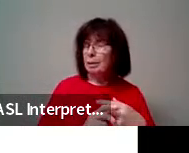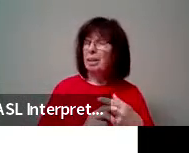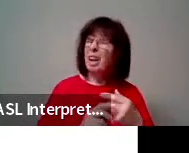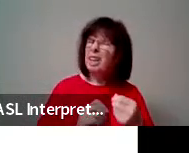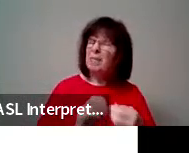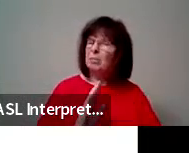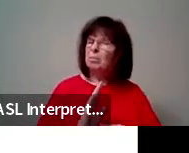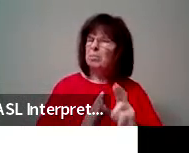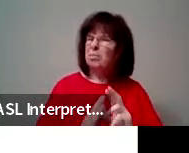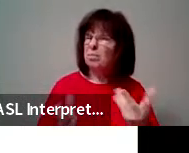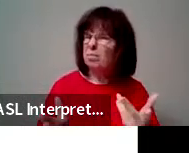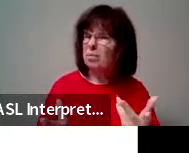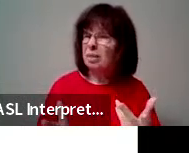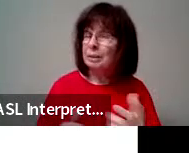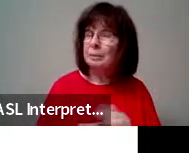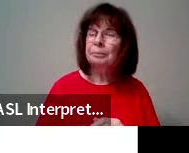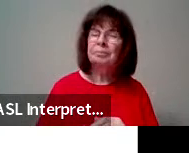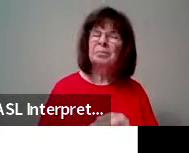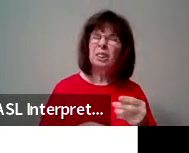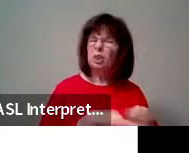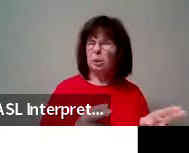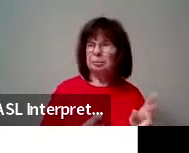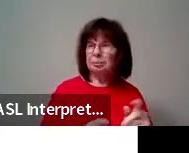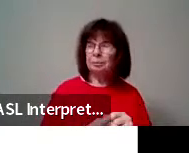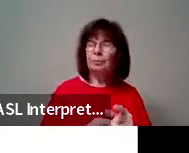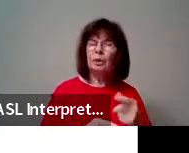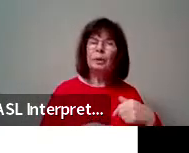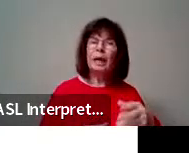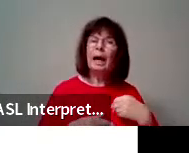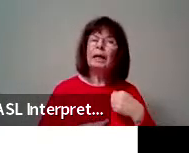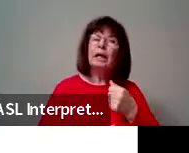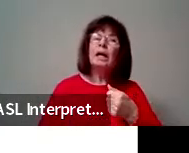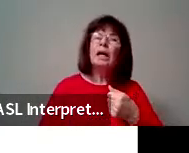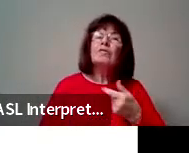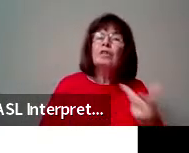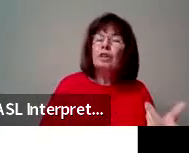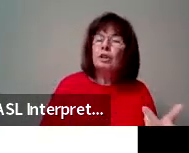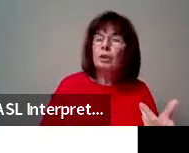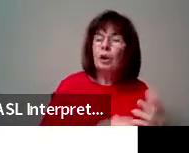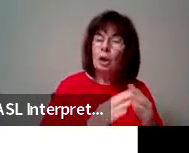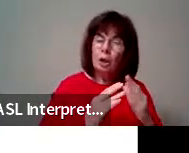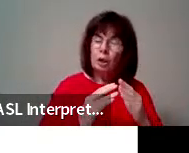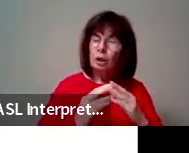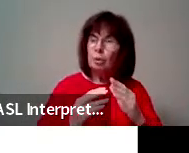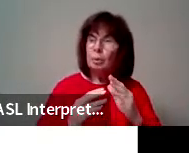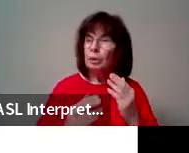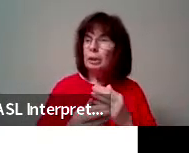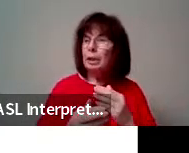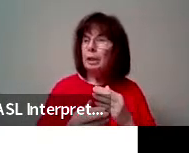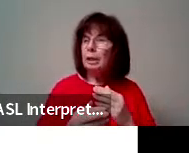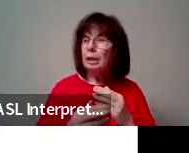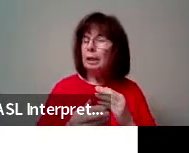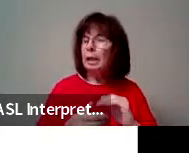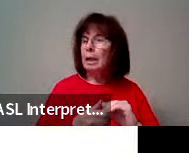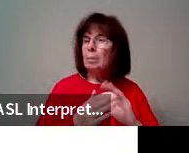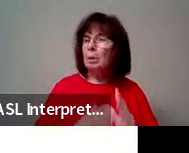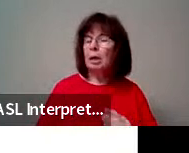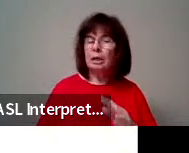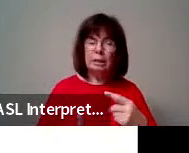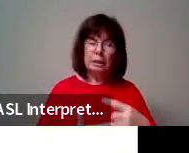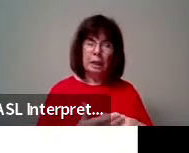recap. We had a few community partners talk about the successes and